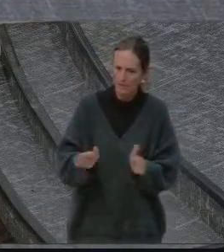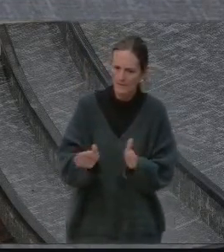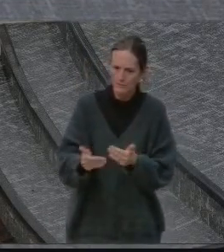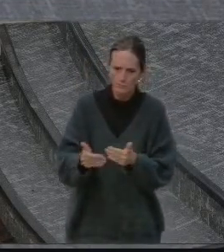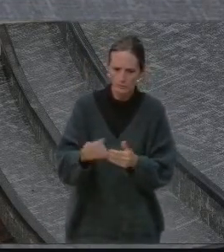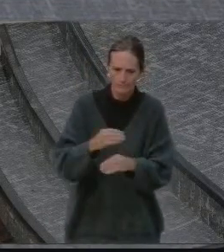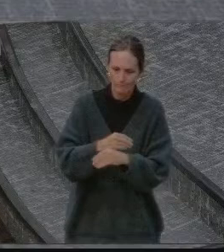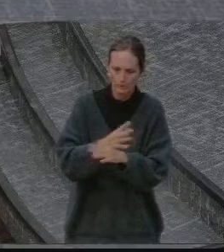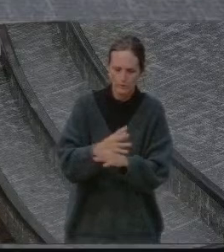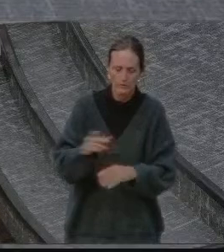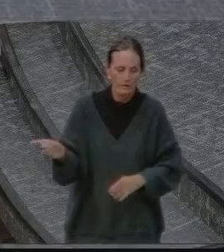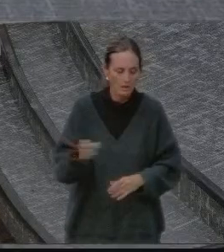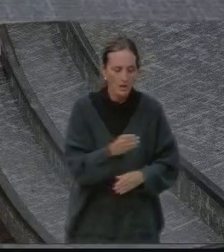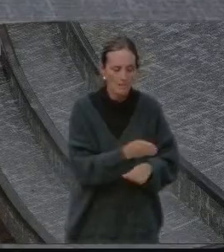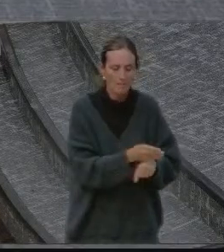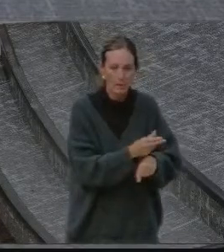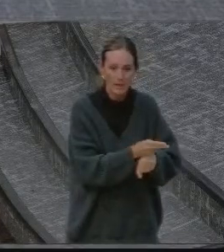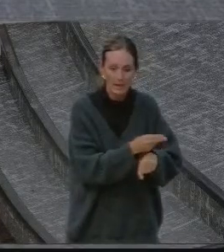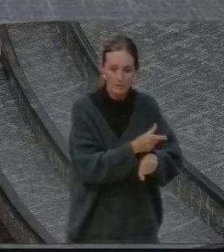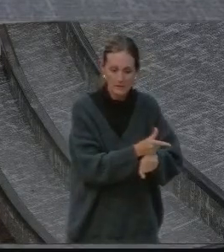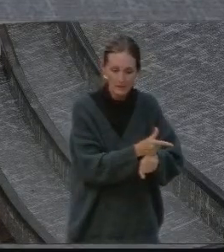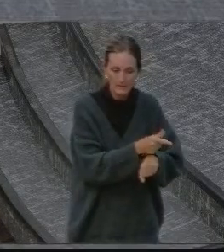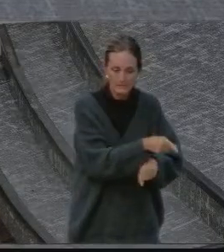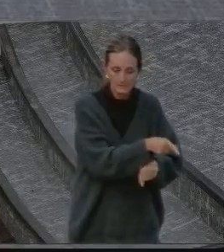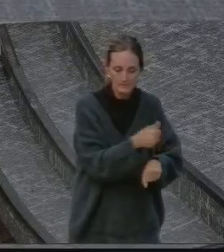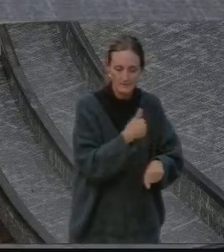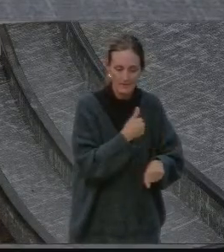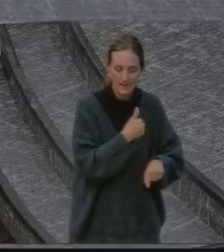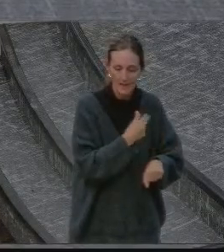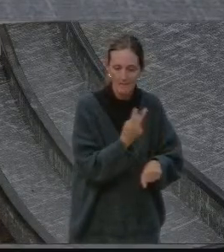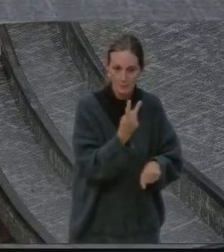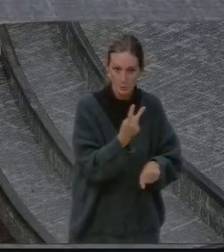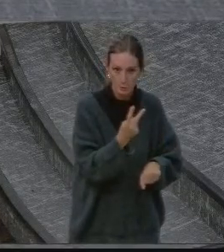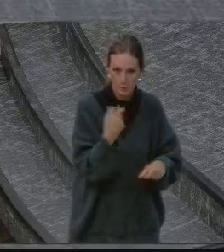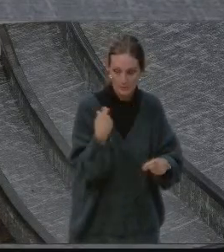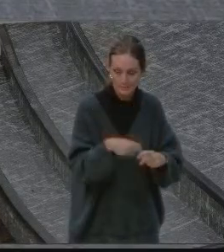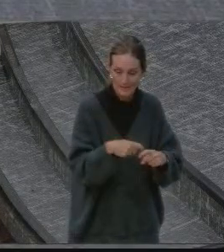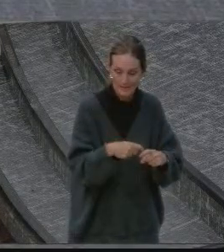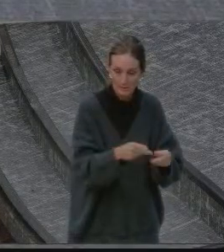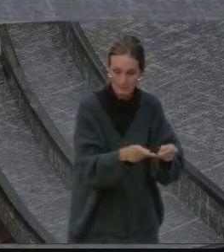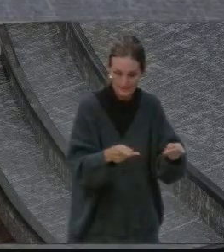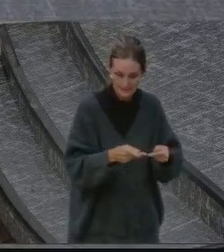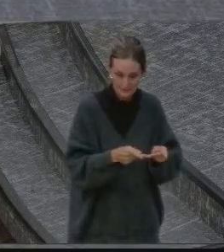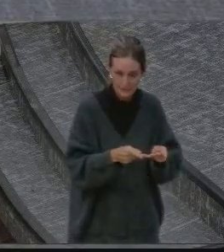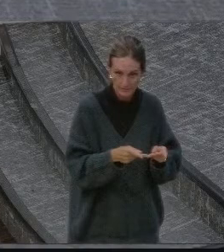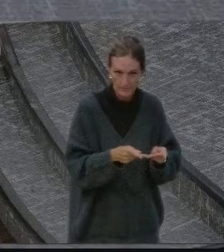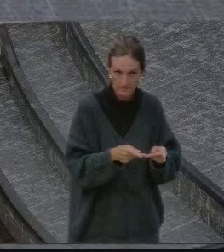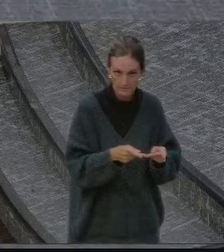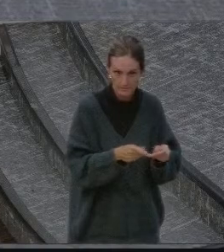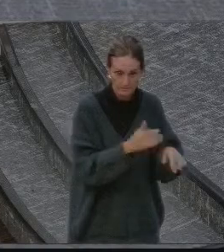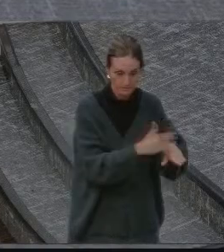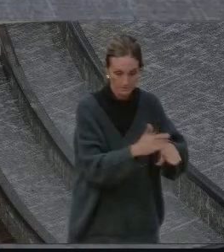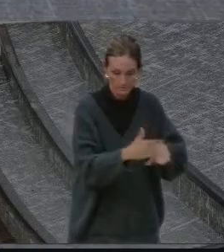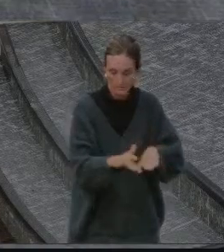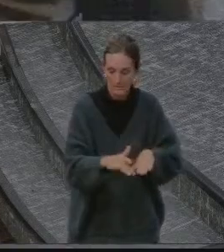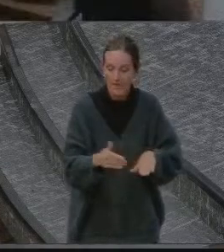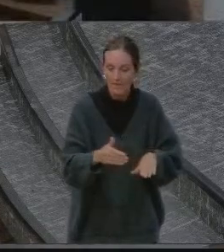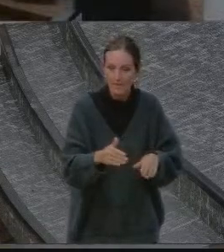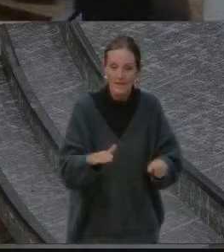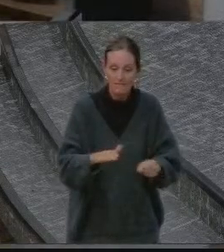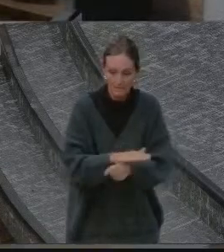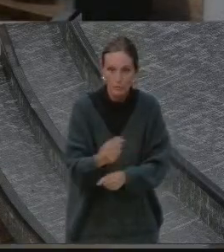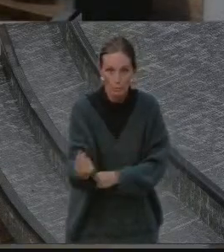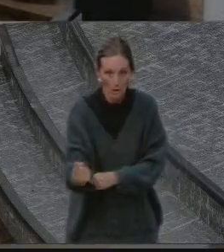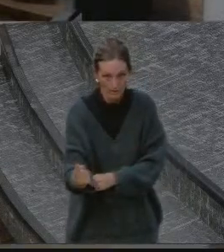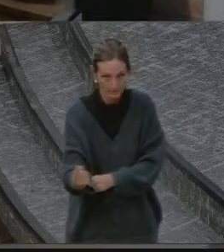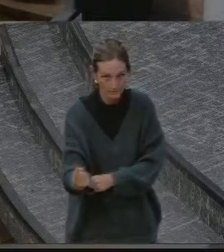So at Bernie Harris Lyons, they have 2 Spanish positions. They have one, they've been able to fill one